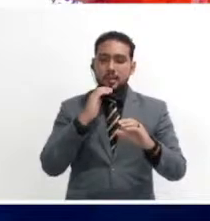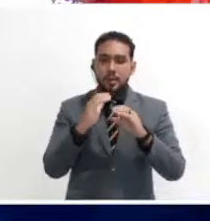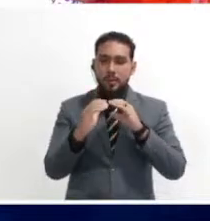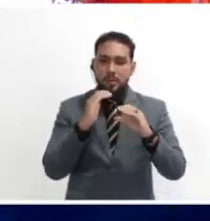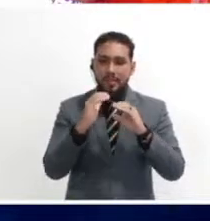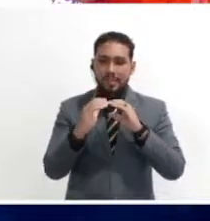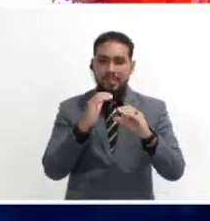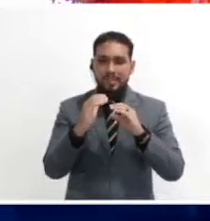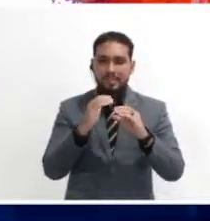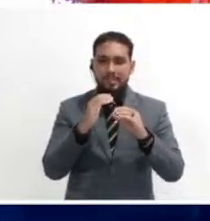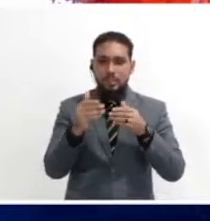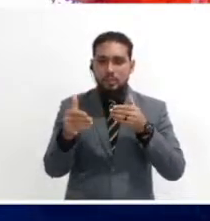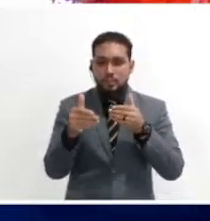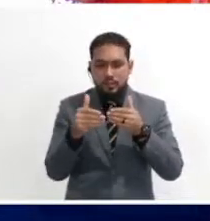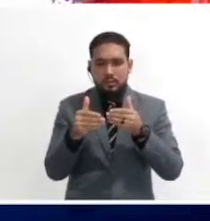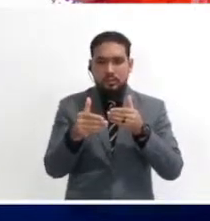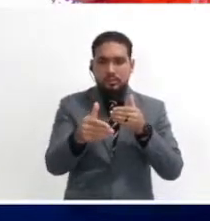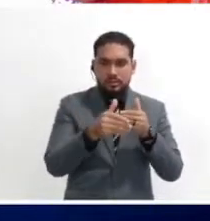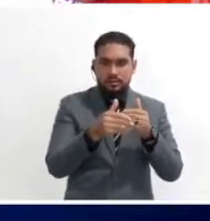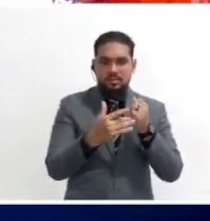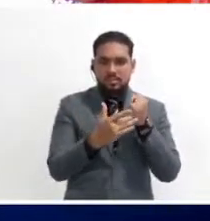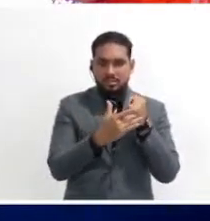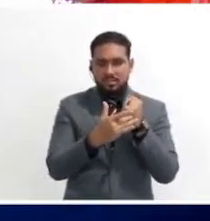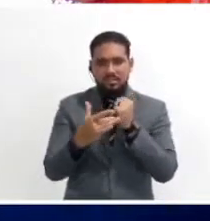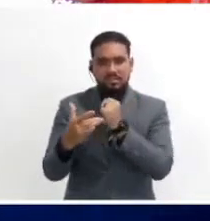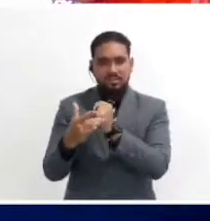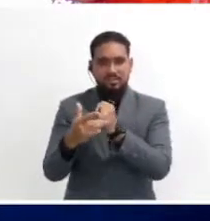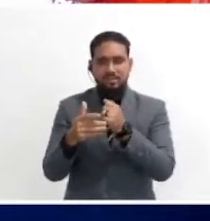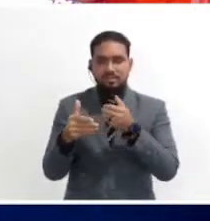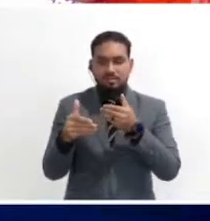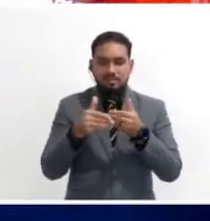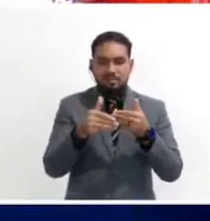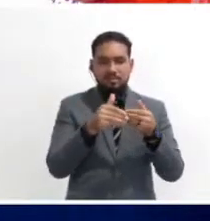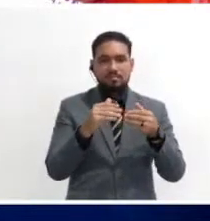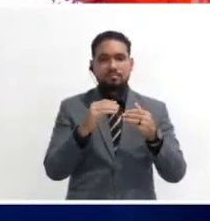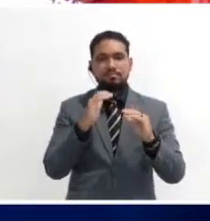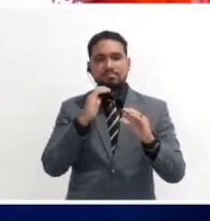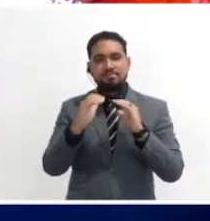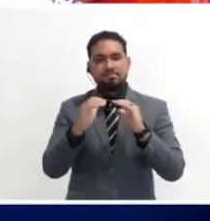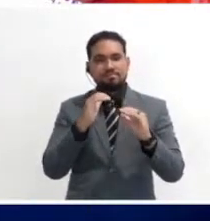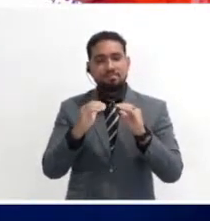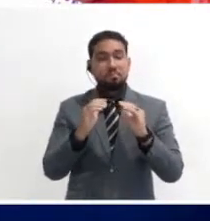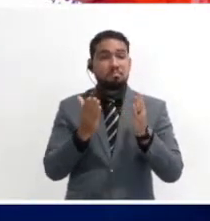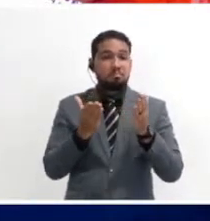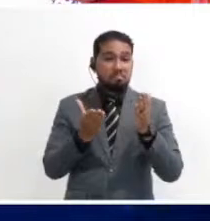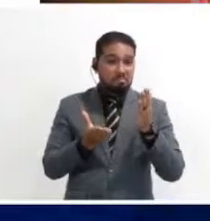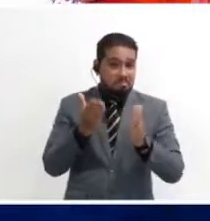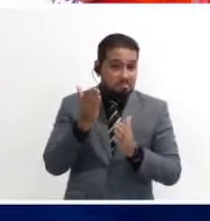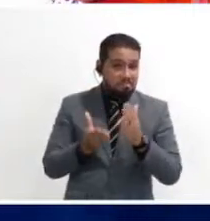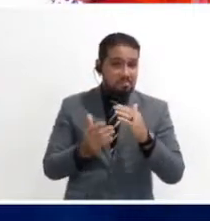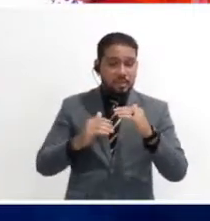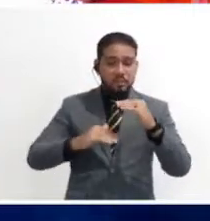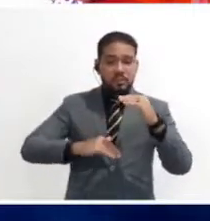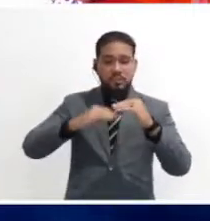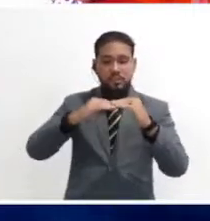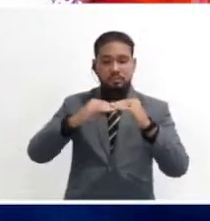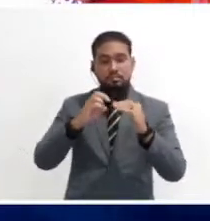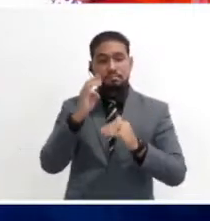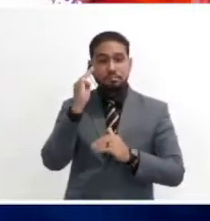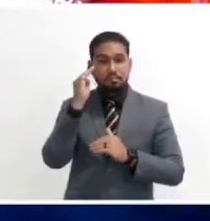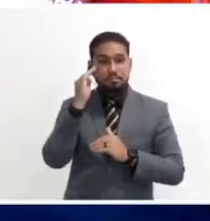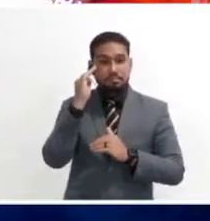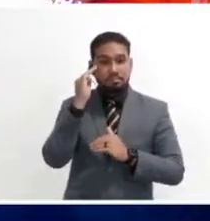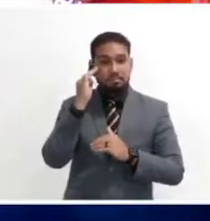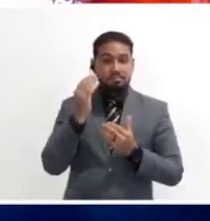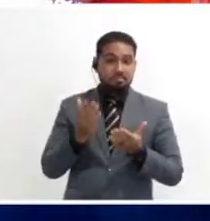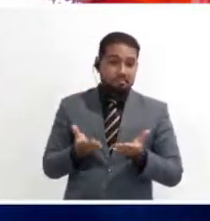Sometimes that's to address the memory wall. Sometimes it's just for logic chip to logic chip communication. And we can